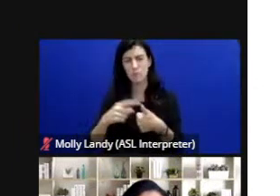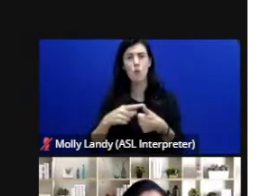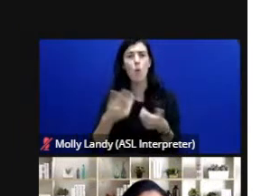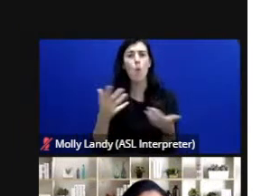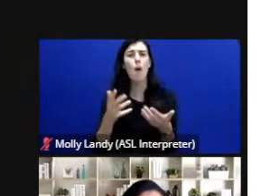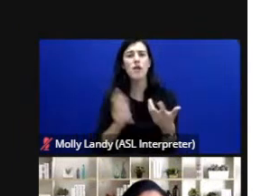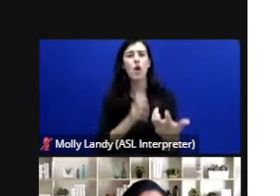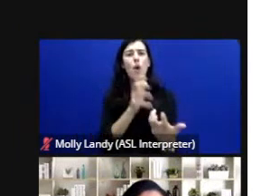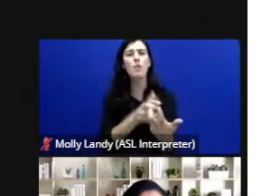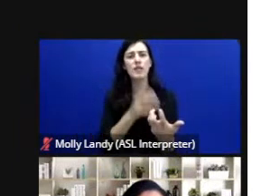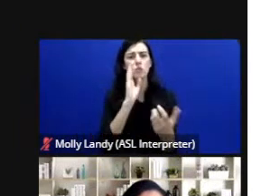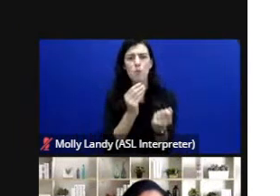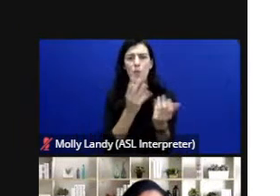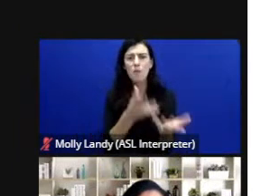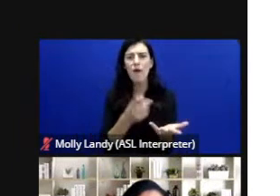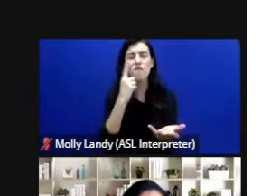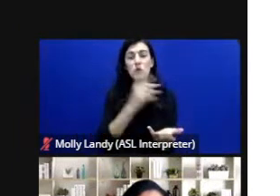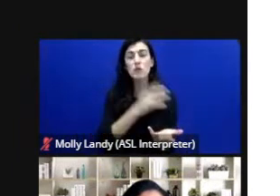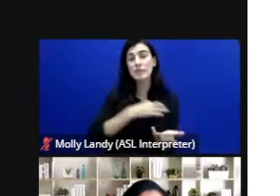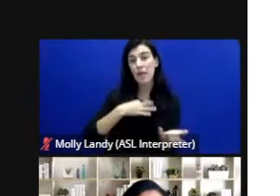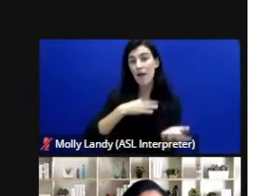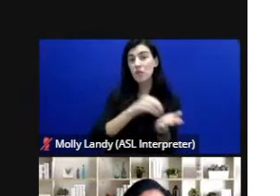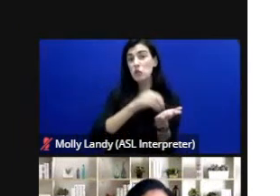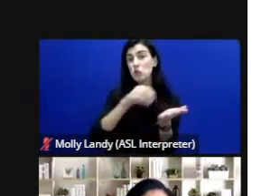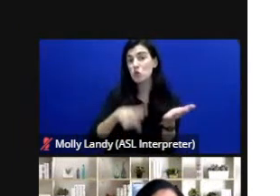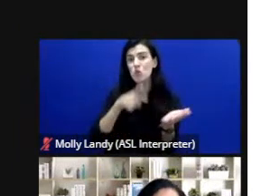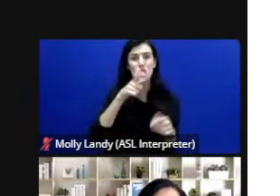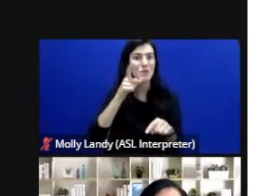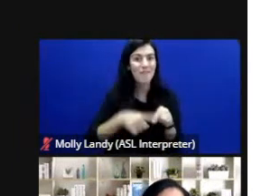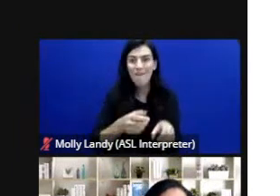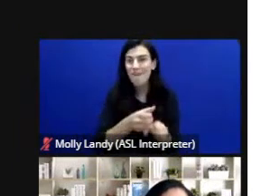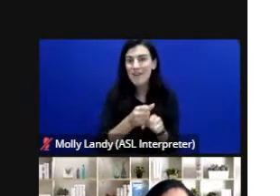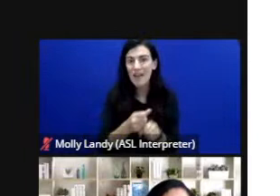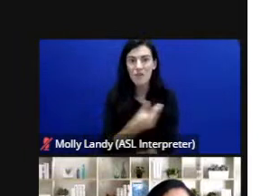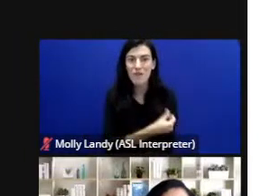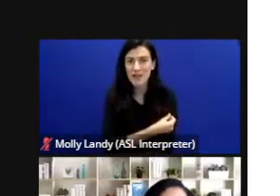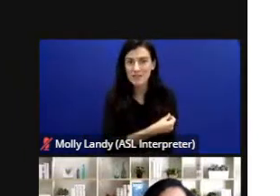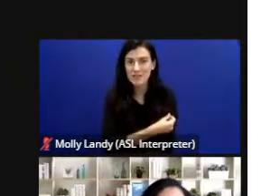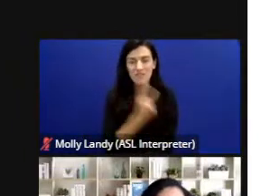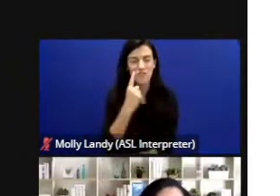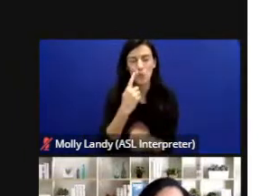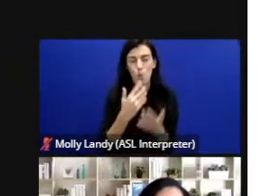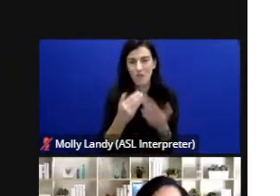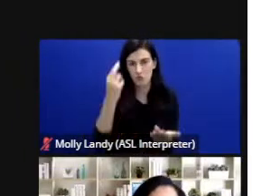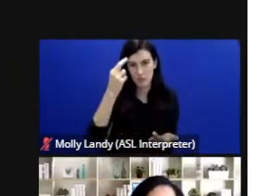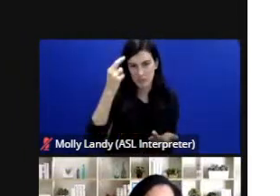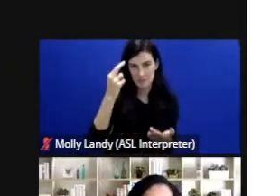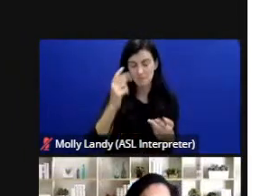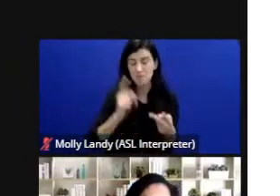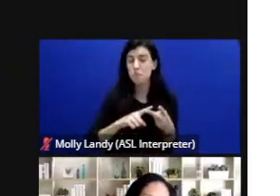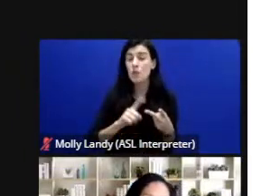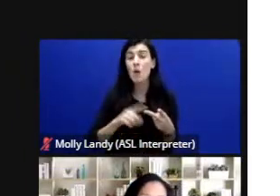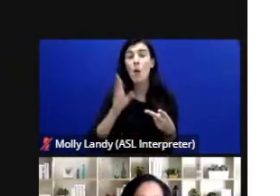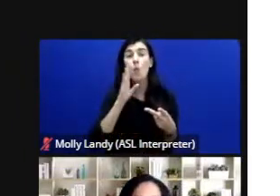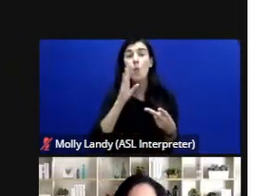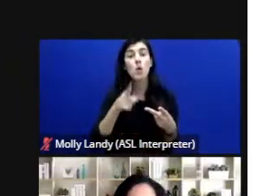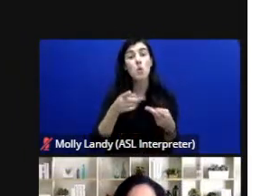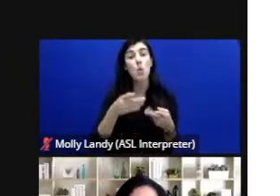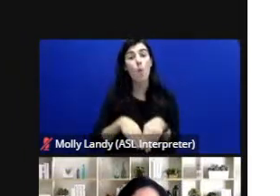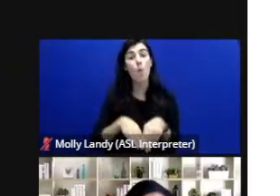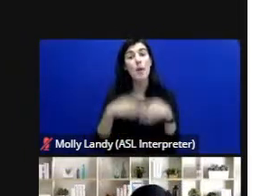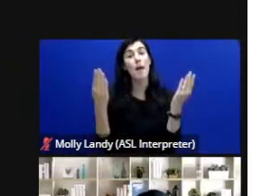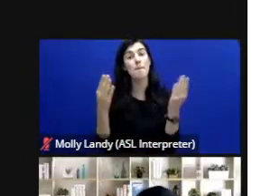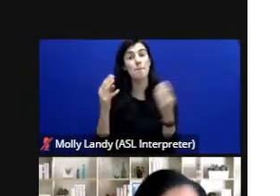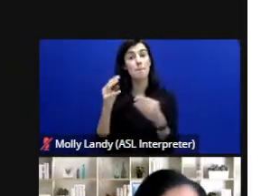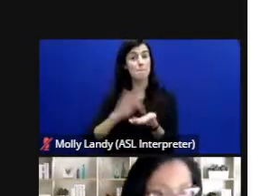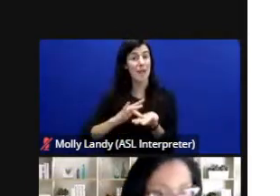be made for those staff and students that cannot get the vaccine for whatever reason? And will you also be opening up the medical